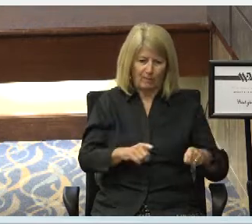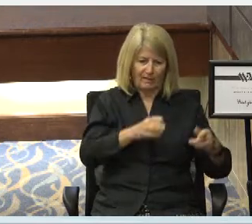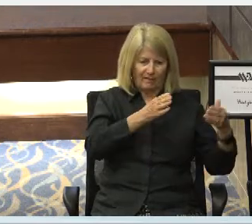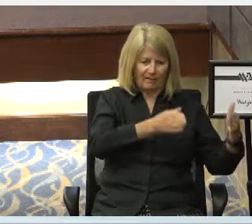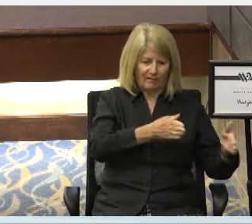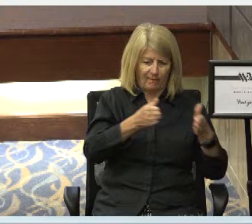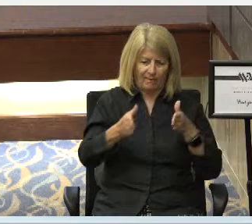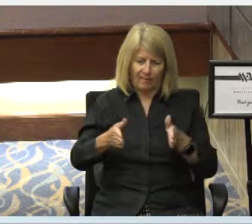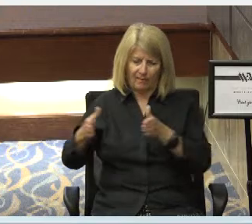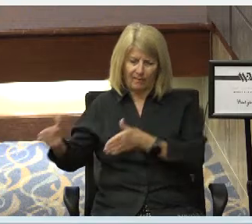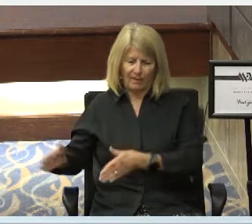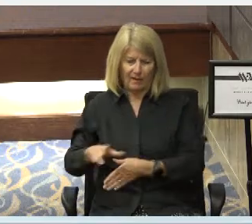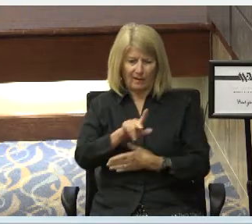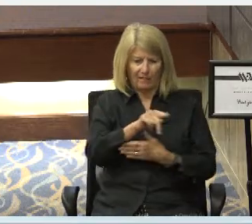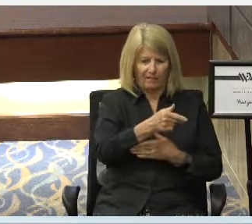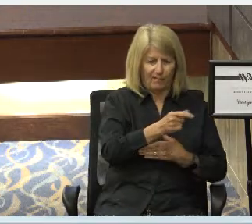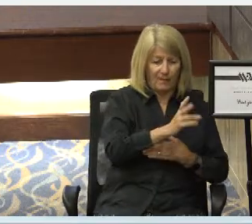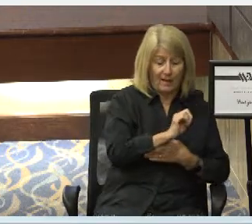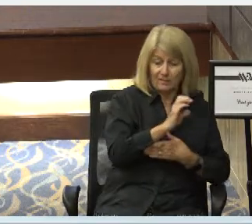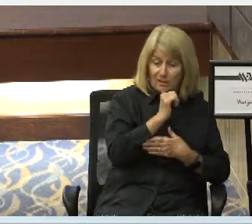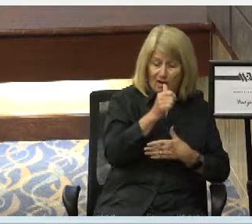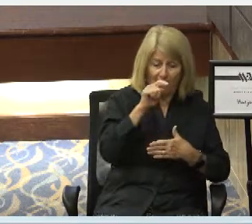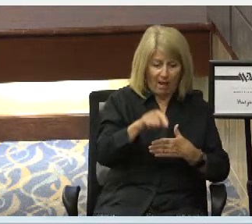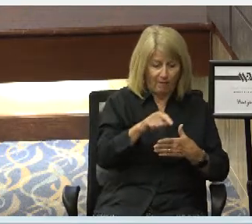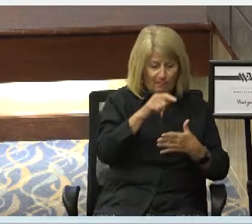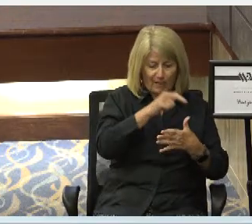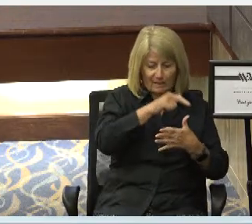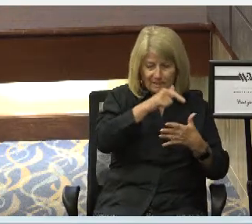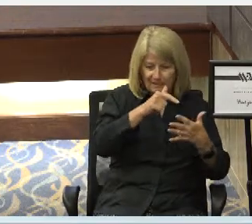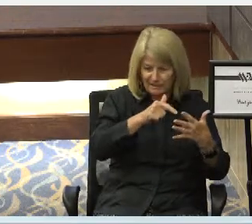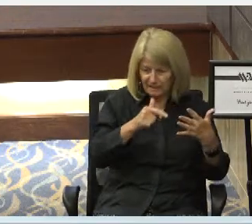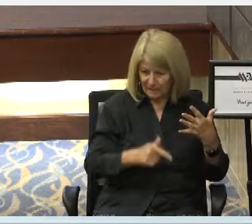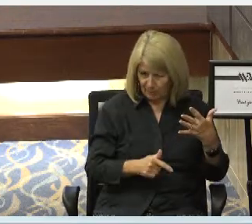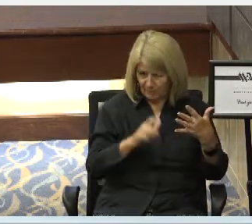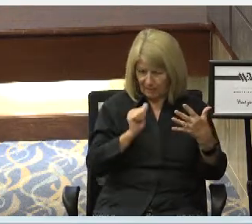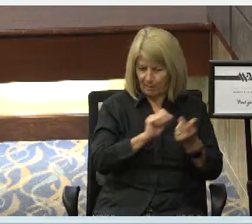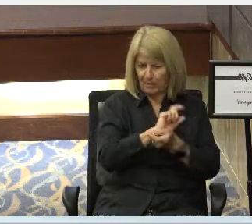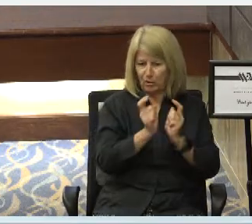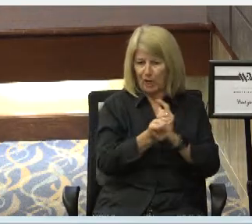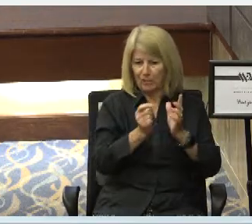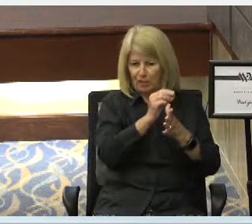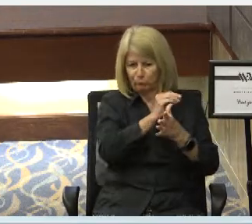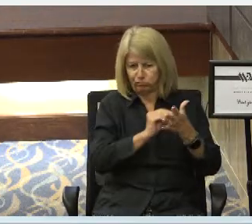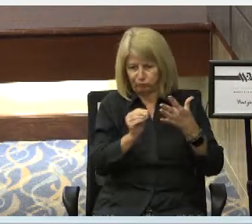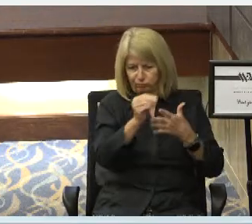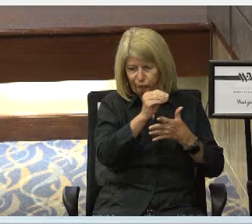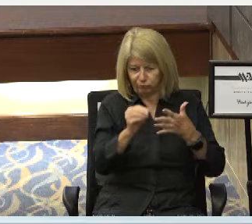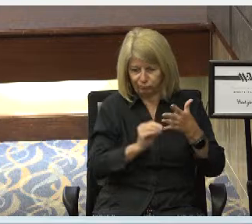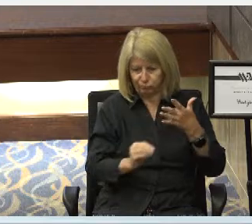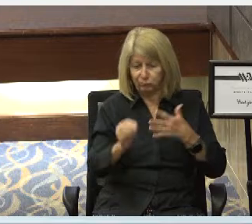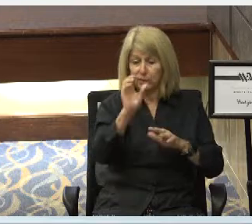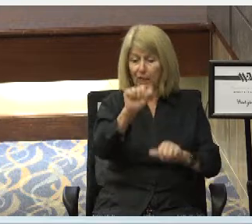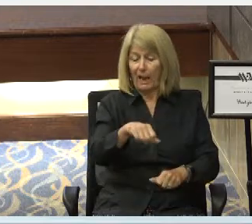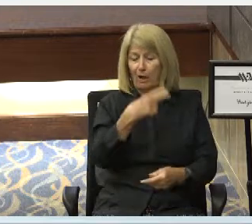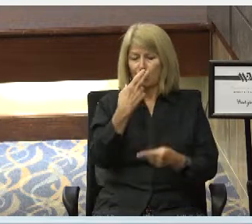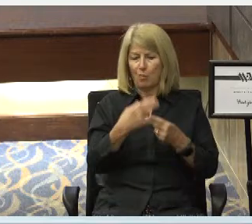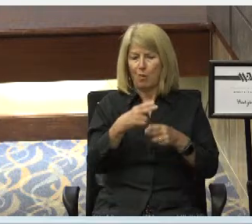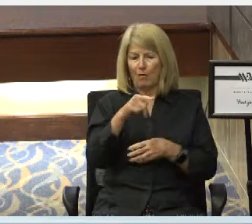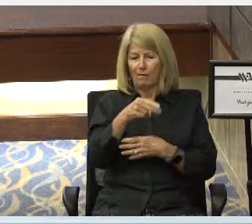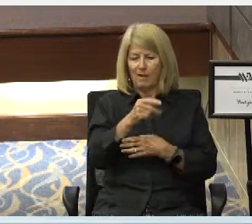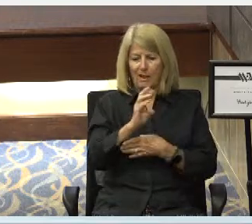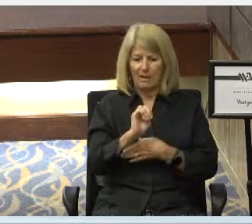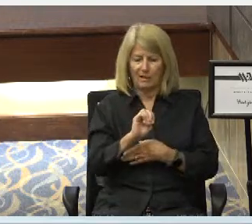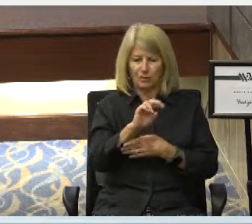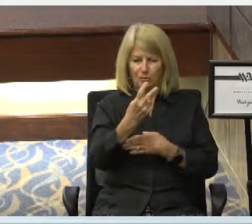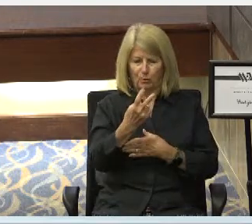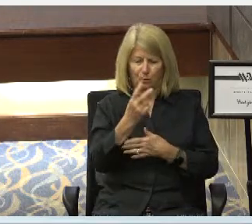happen in sequence. They can change and be taken at different time frames. So we'll call this phase 2, as it's called